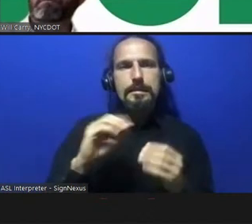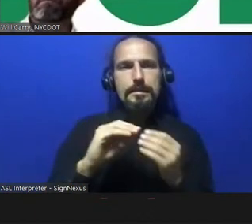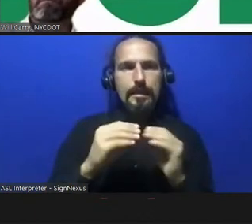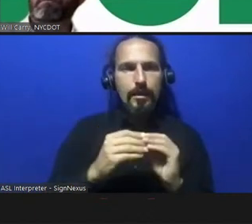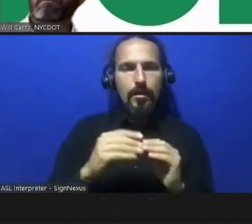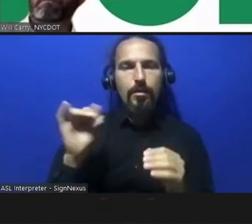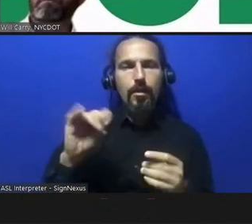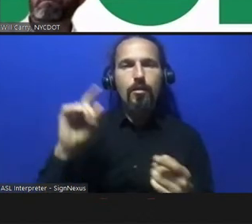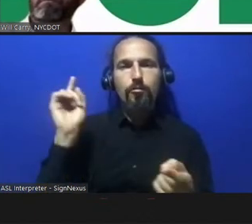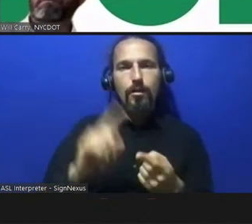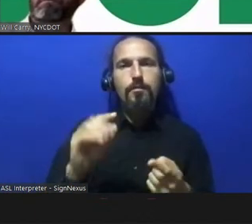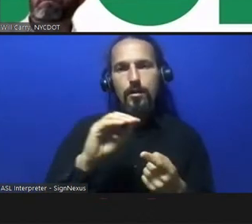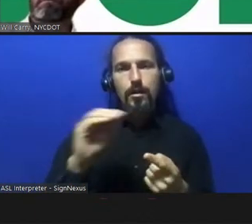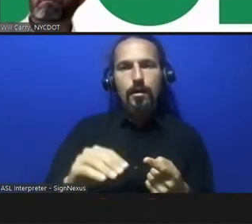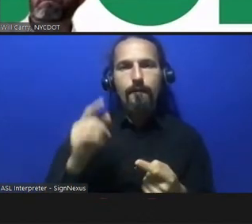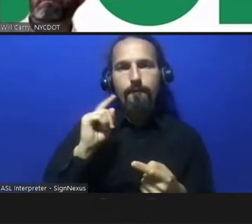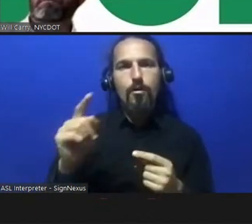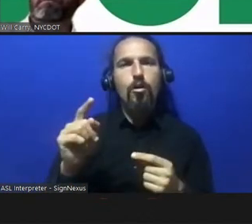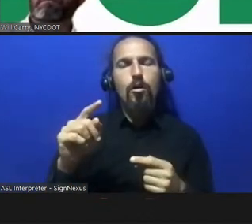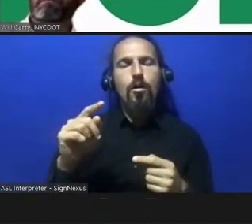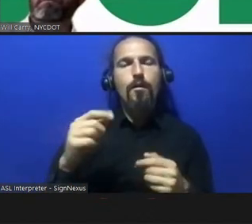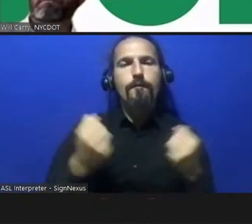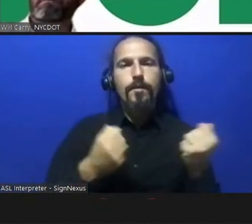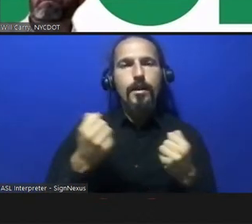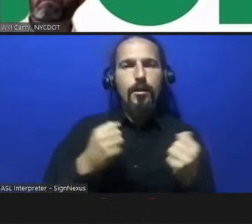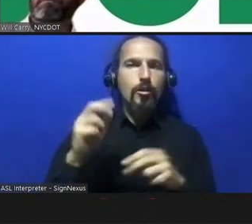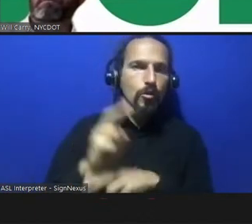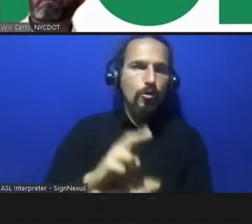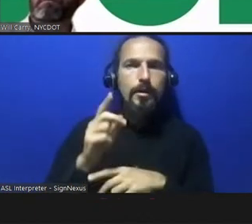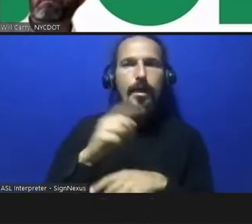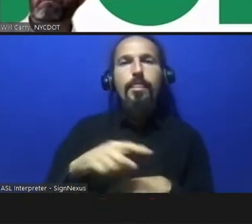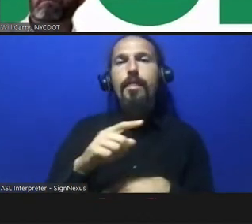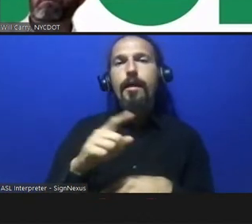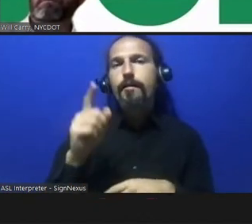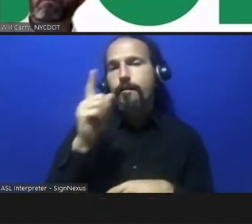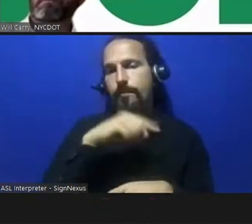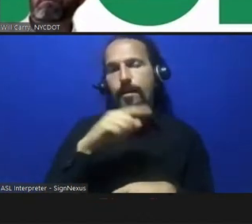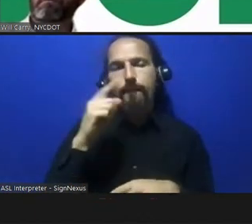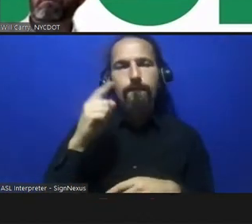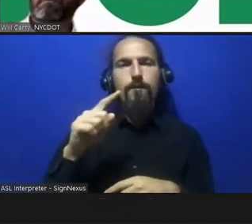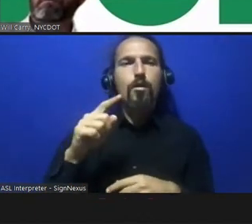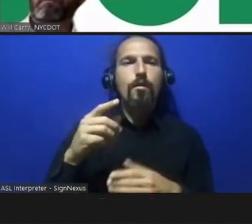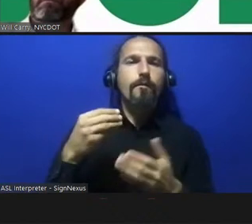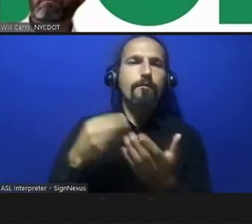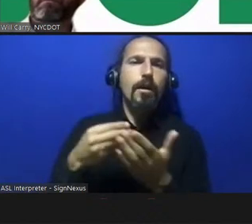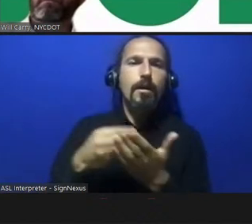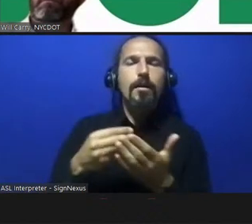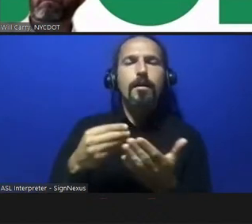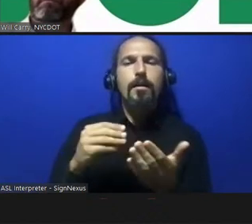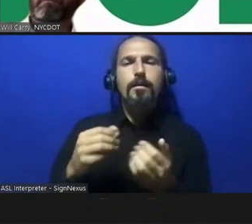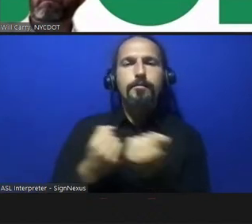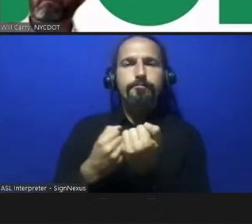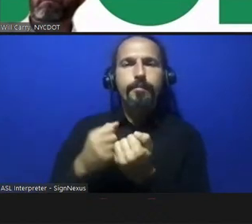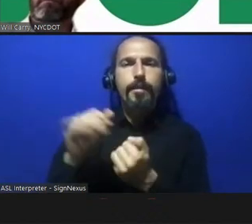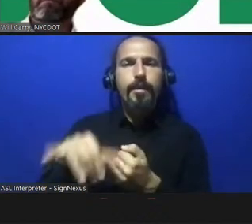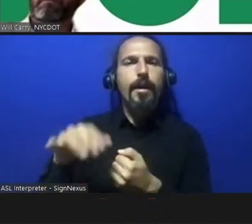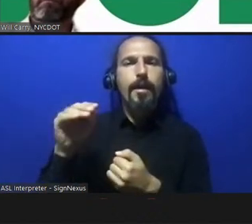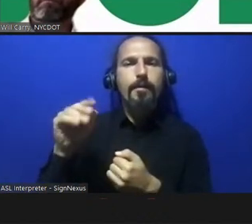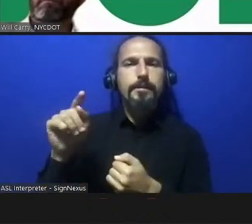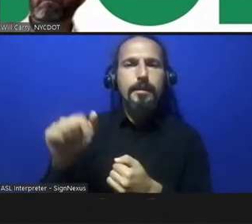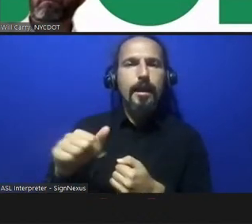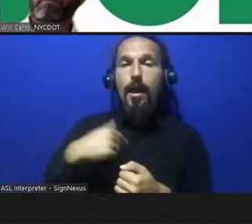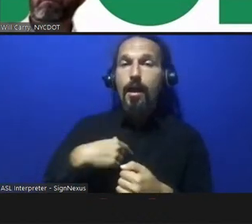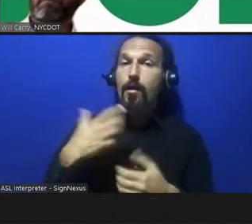reduction in vehicular use and is just the guise for funding the mta i'm all for improving our transit